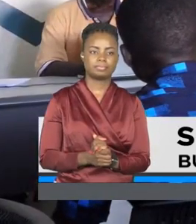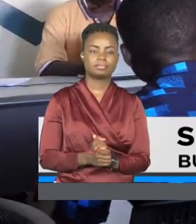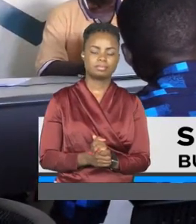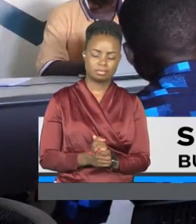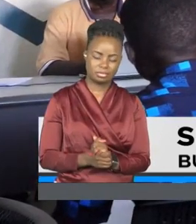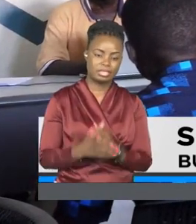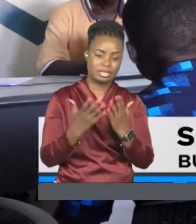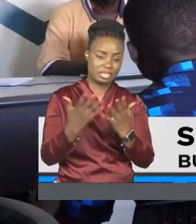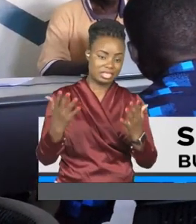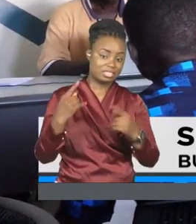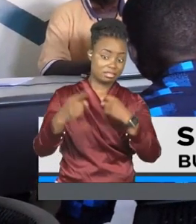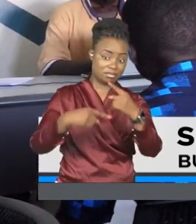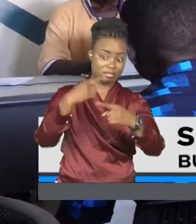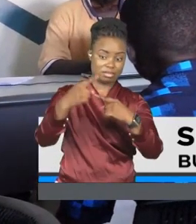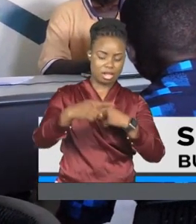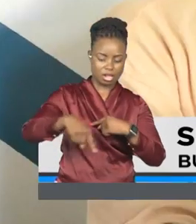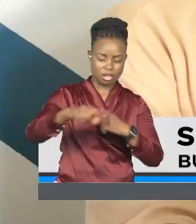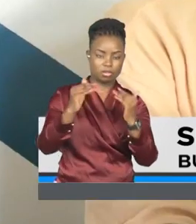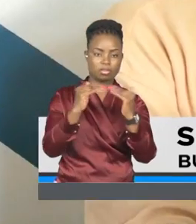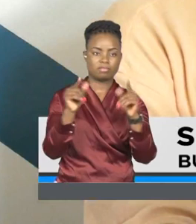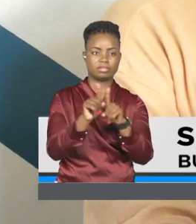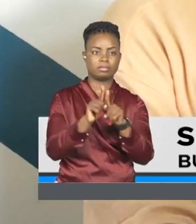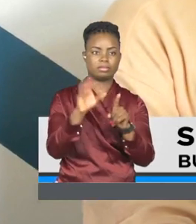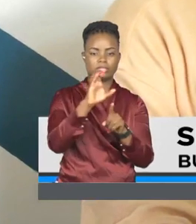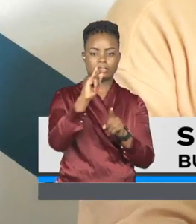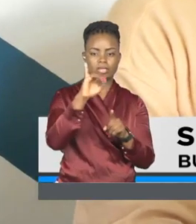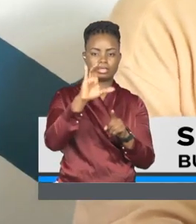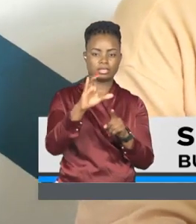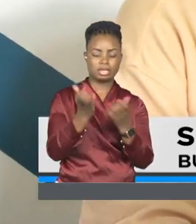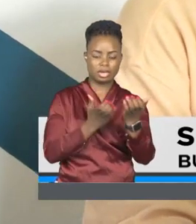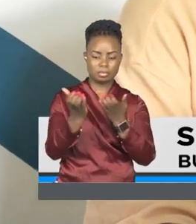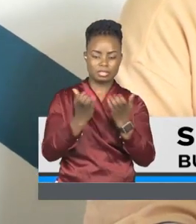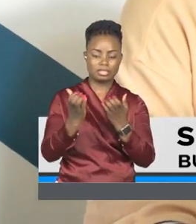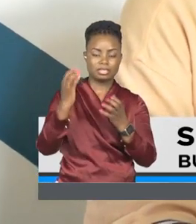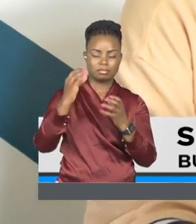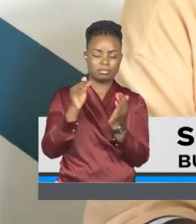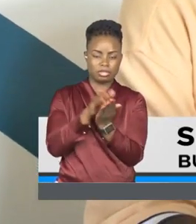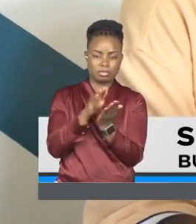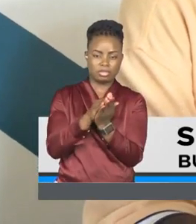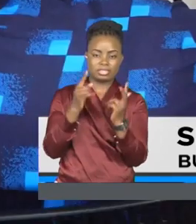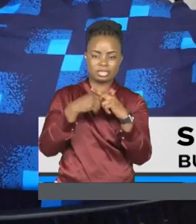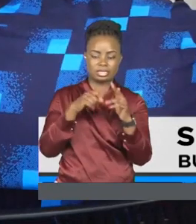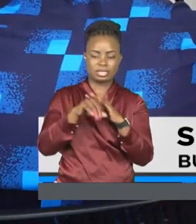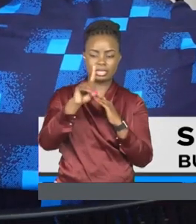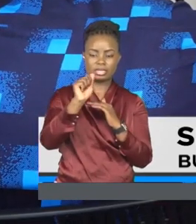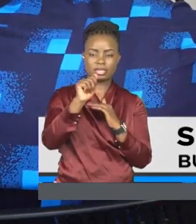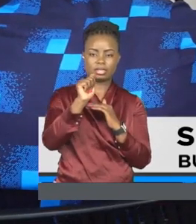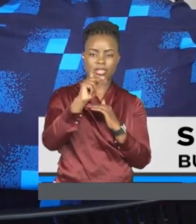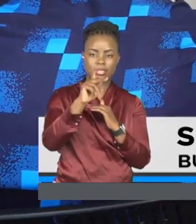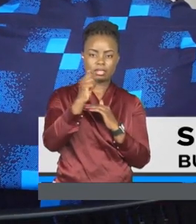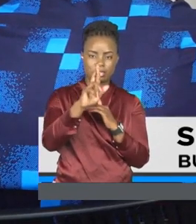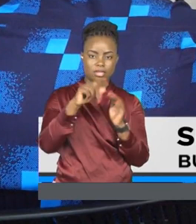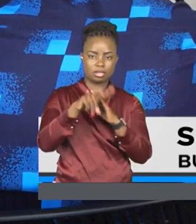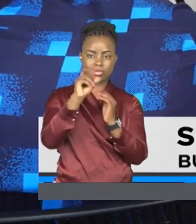Yet things are getting going at a local level as well. CTIC, a business incubator started in Dakar in 2011, recently organized